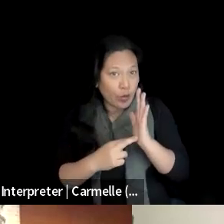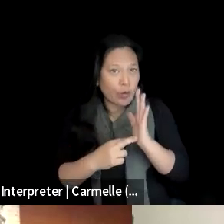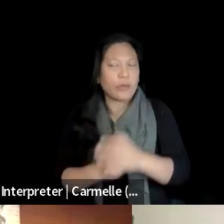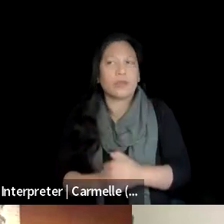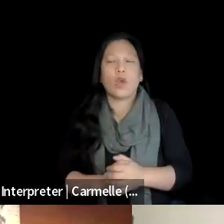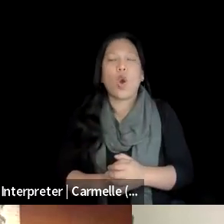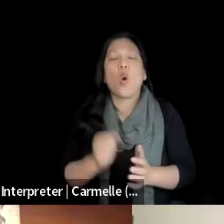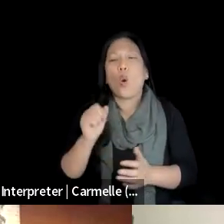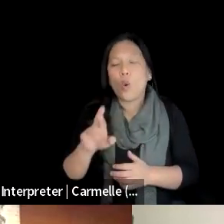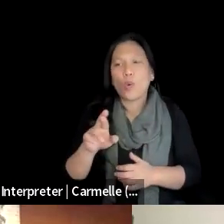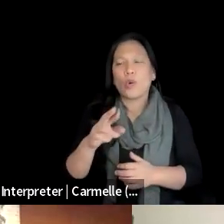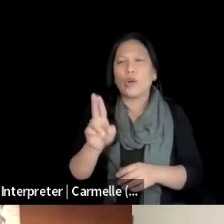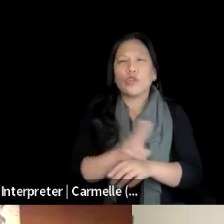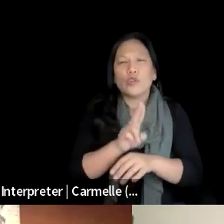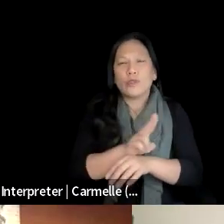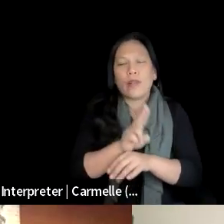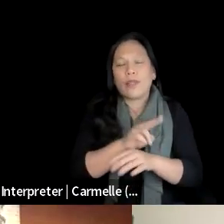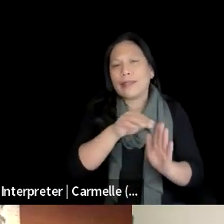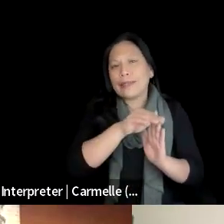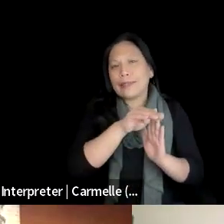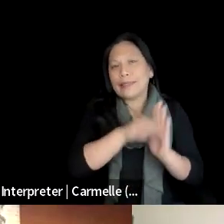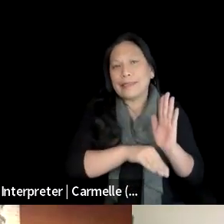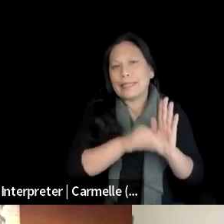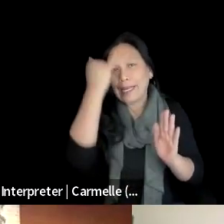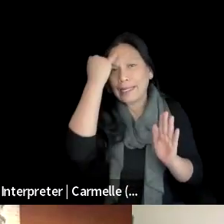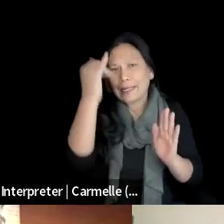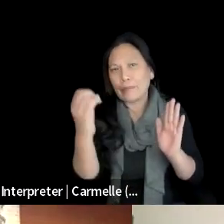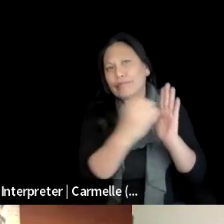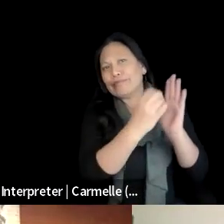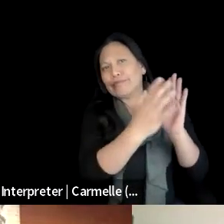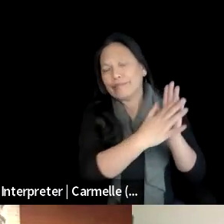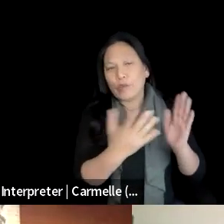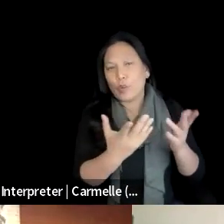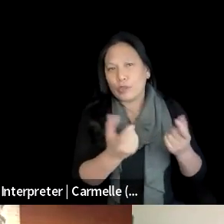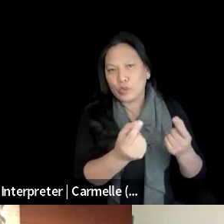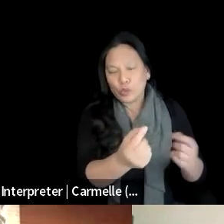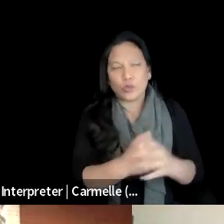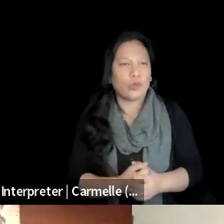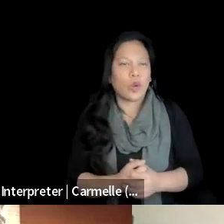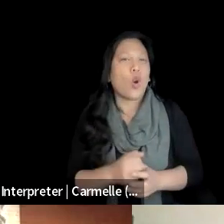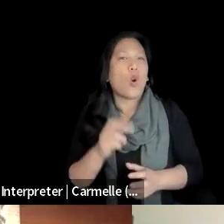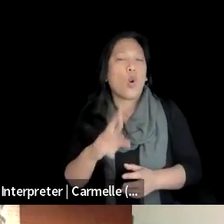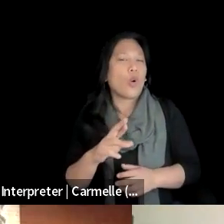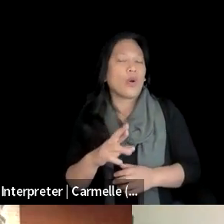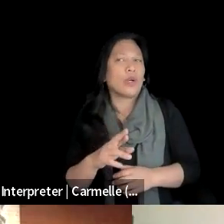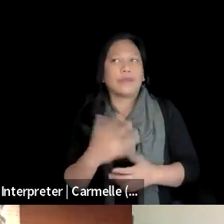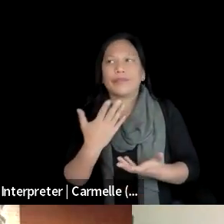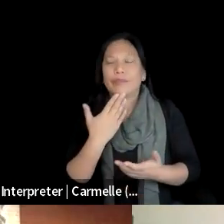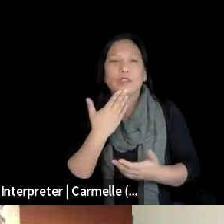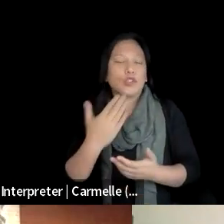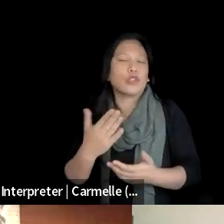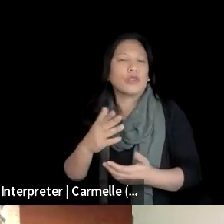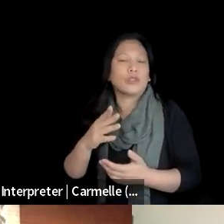ways we're going to behave, commandments? Or do we think of it usefully as a mechanism that we use